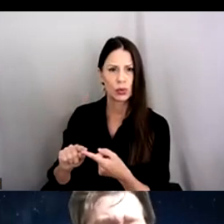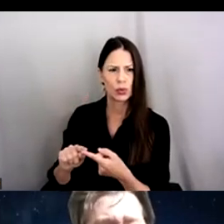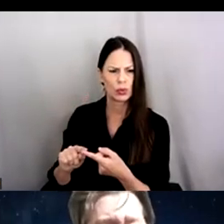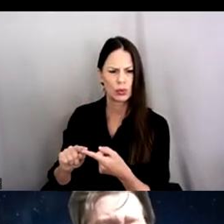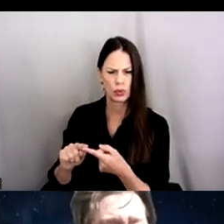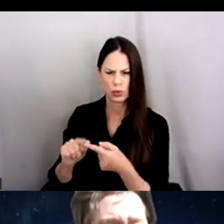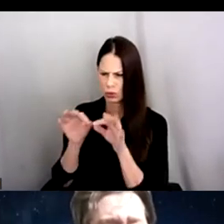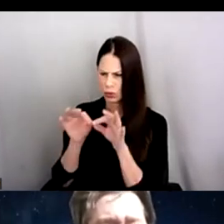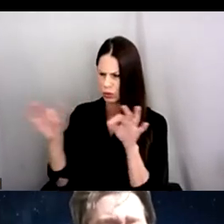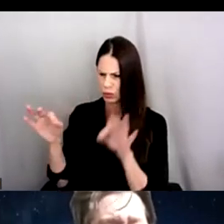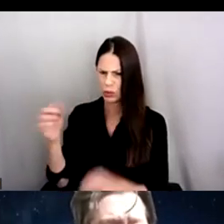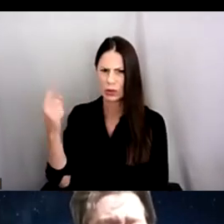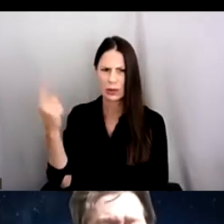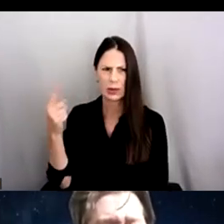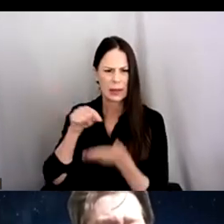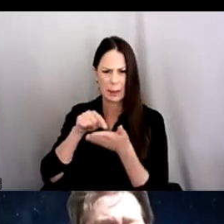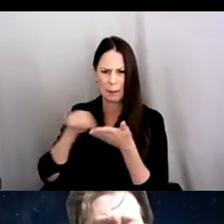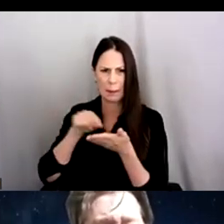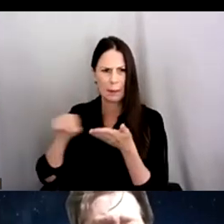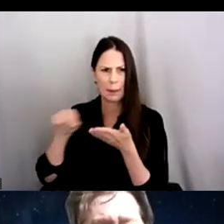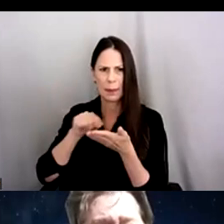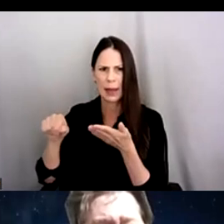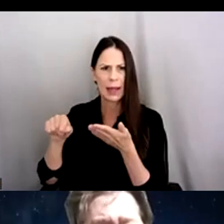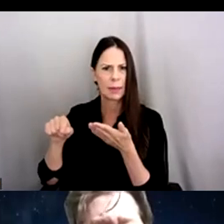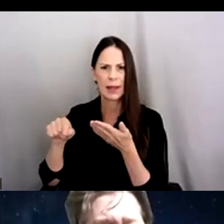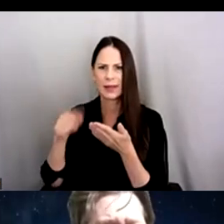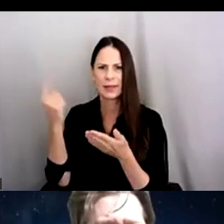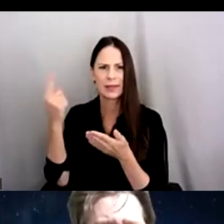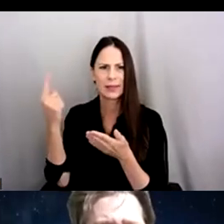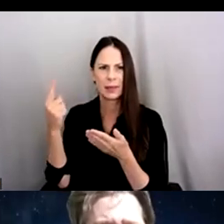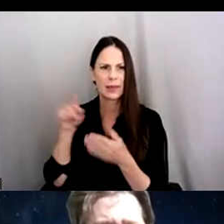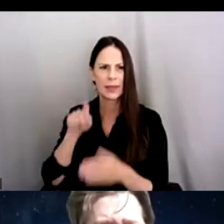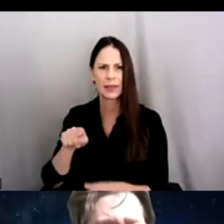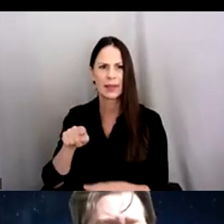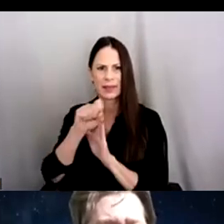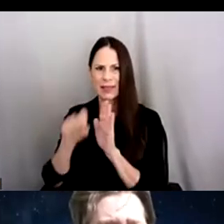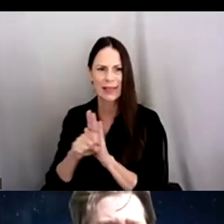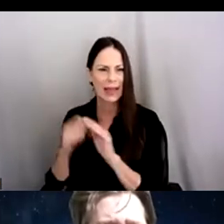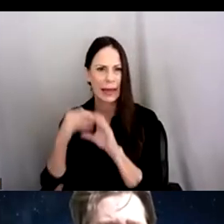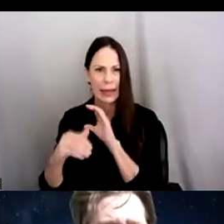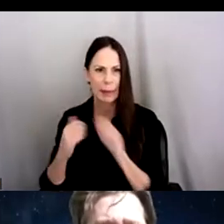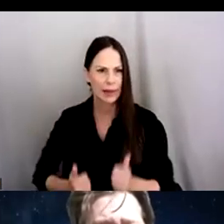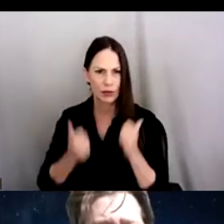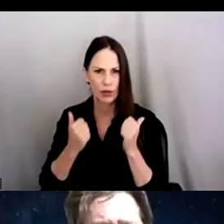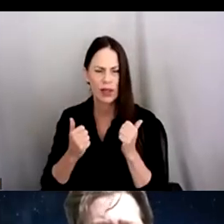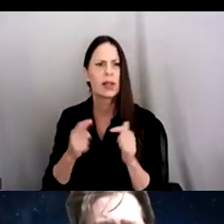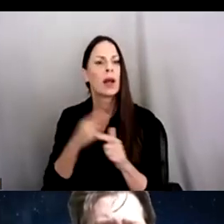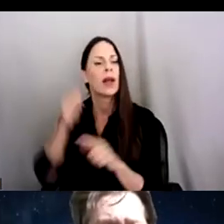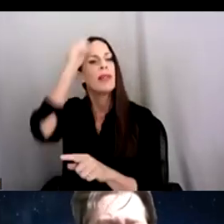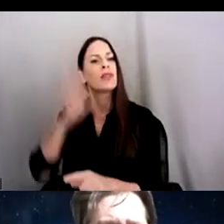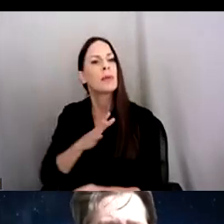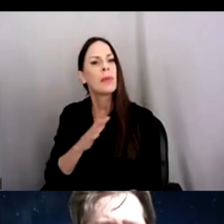something like payments at Colorado.state email address. And there's a gentleman there who